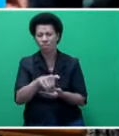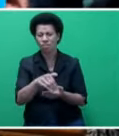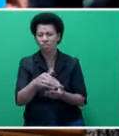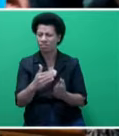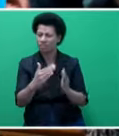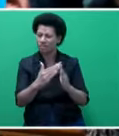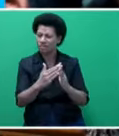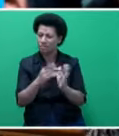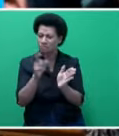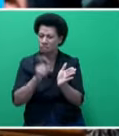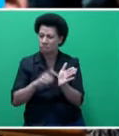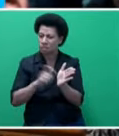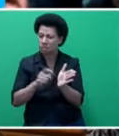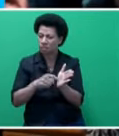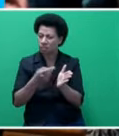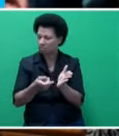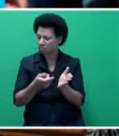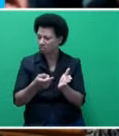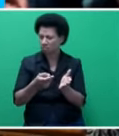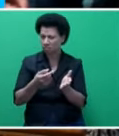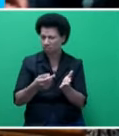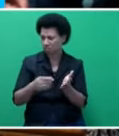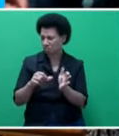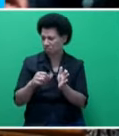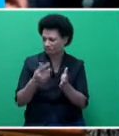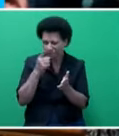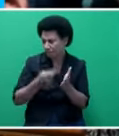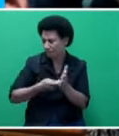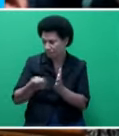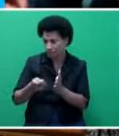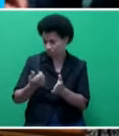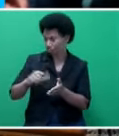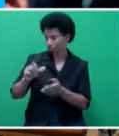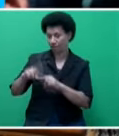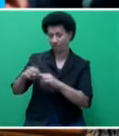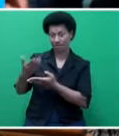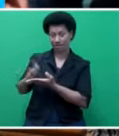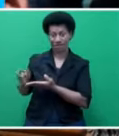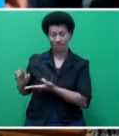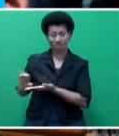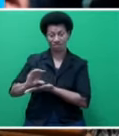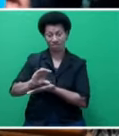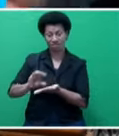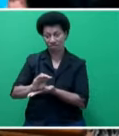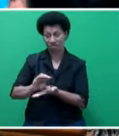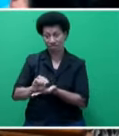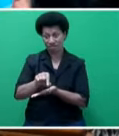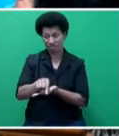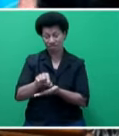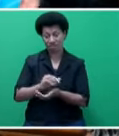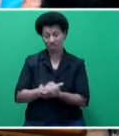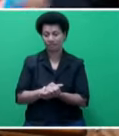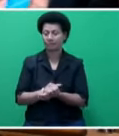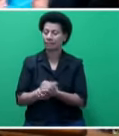difficulties, are going to use the FNPF. So I think, Mr. Speaker, it's very important for